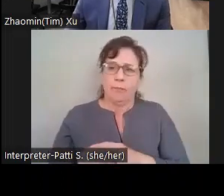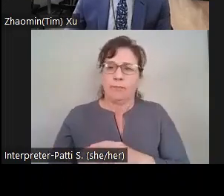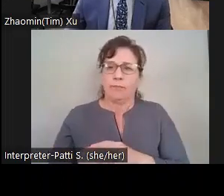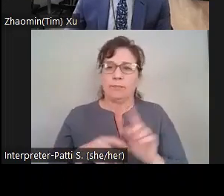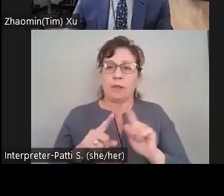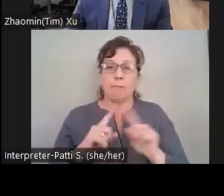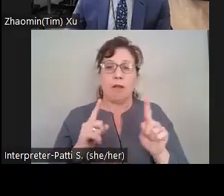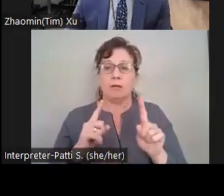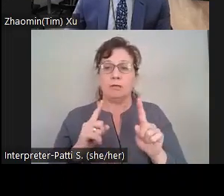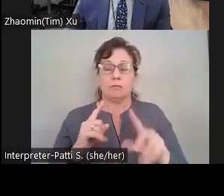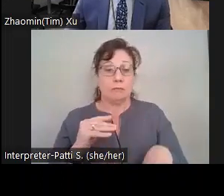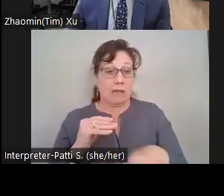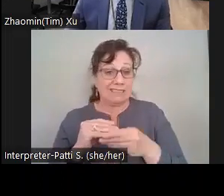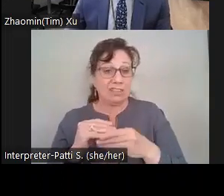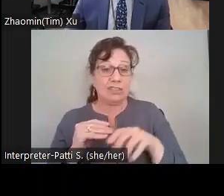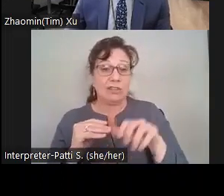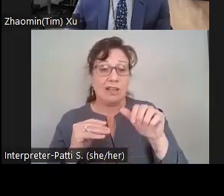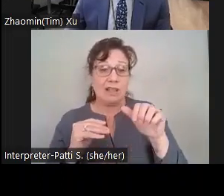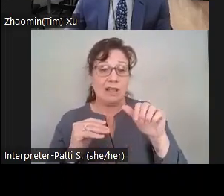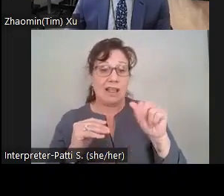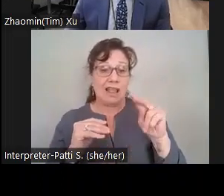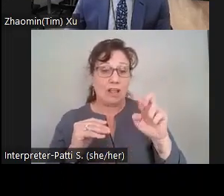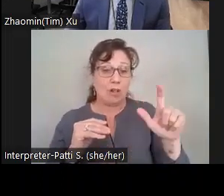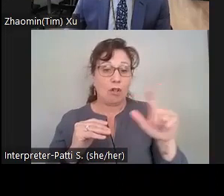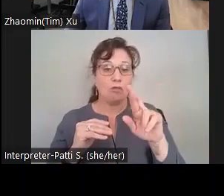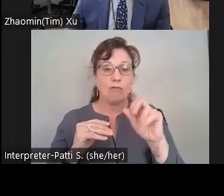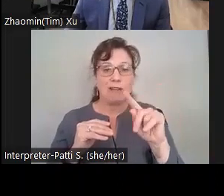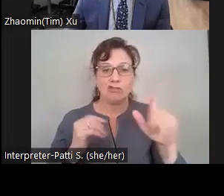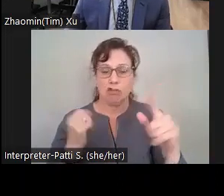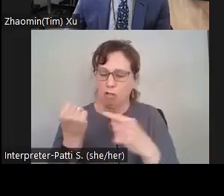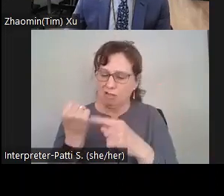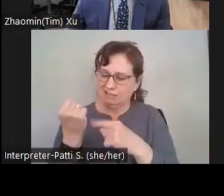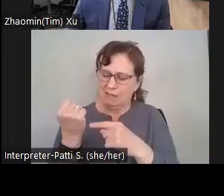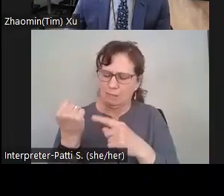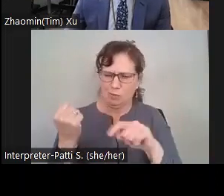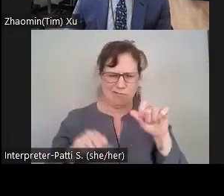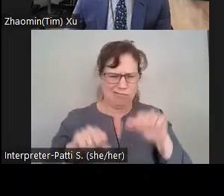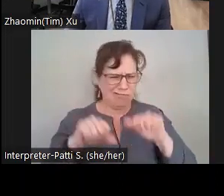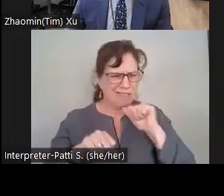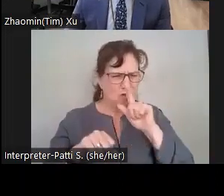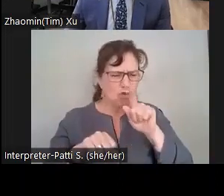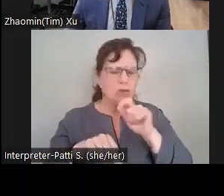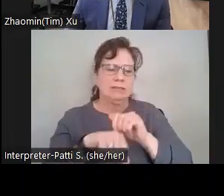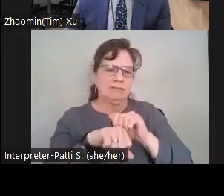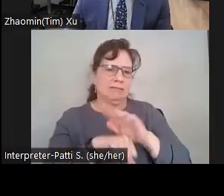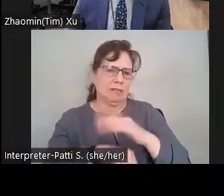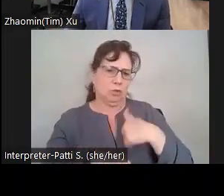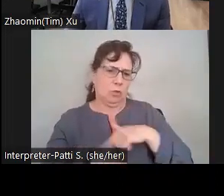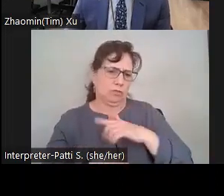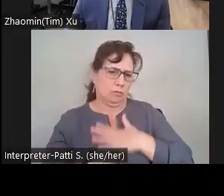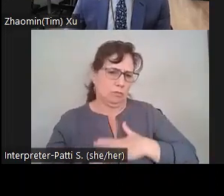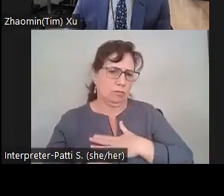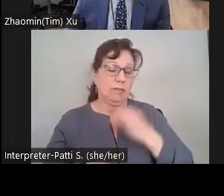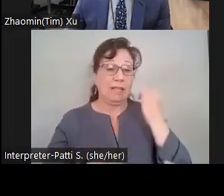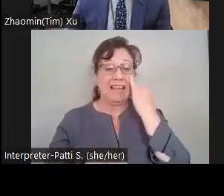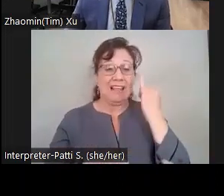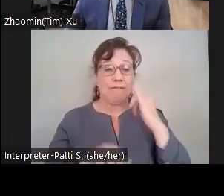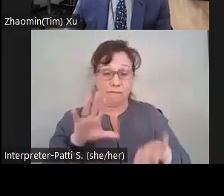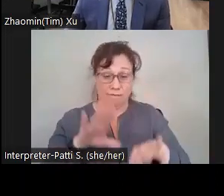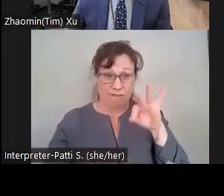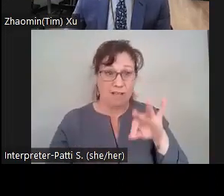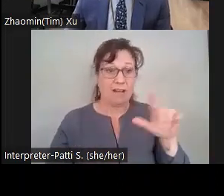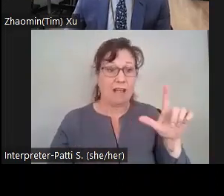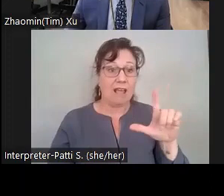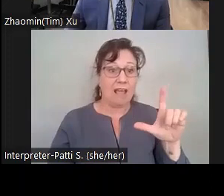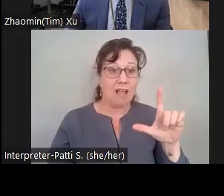anal rectal exam and you feel something and you're not sure what it is, feel free to send them to us. If the patient's cytology comes back with LSO or low